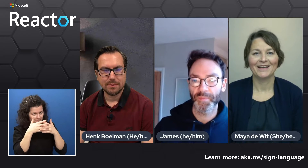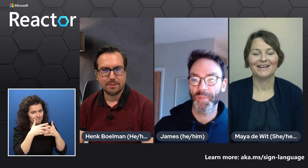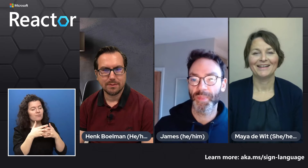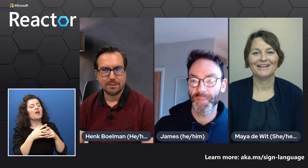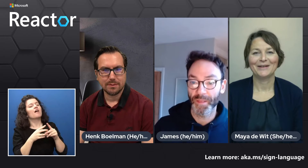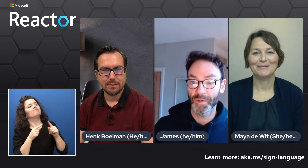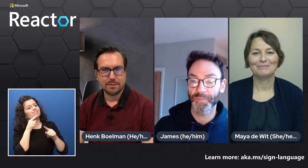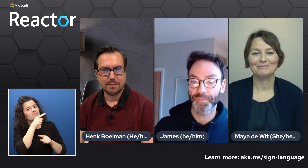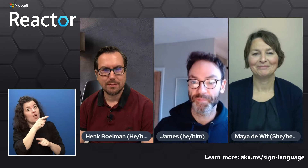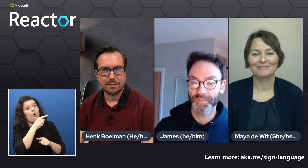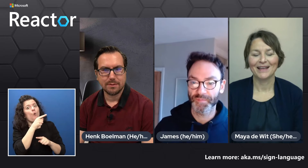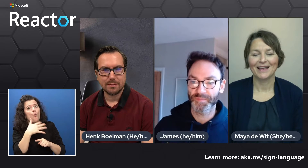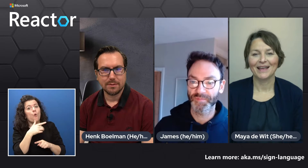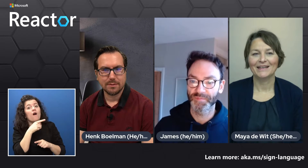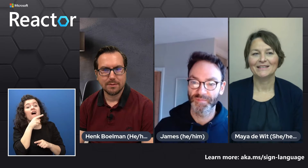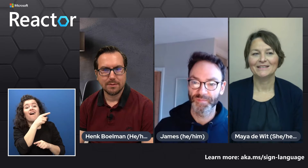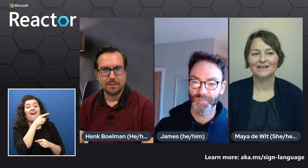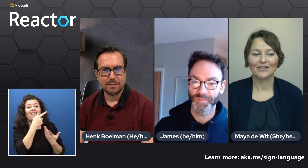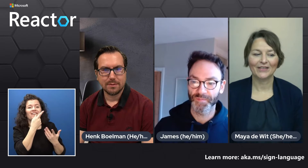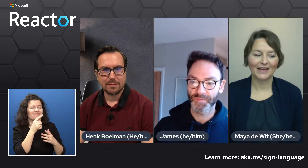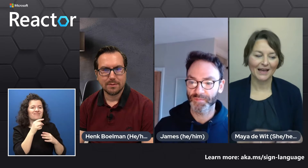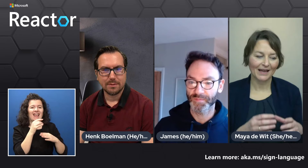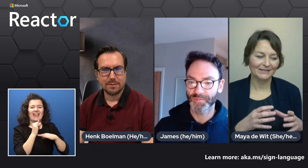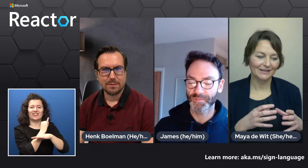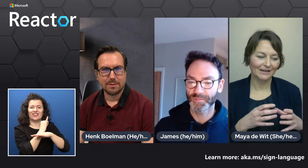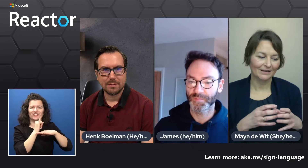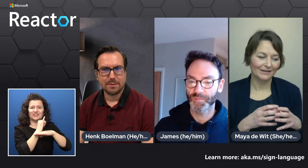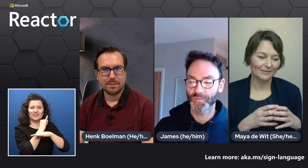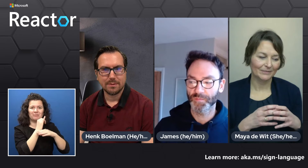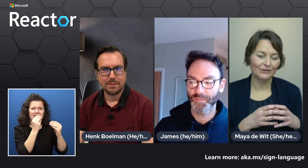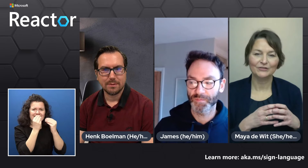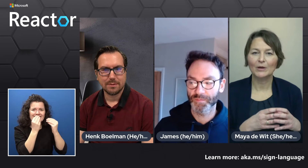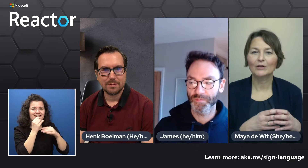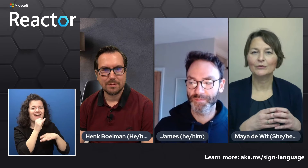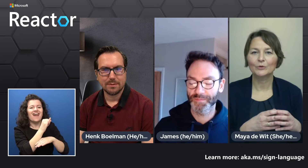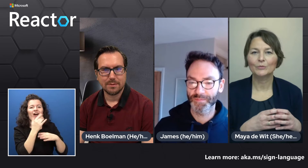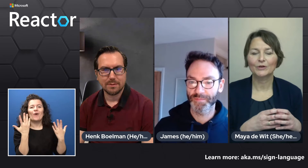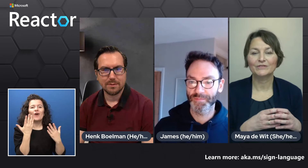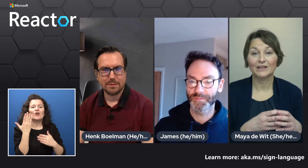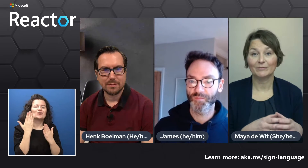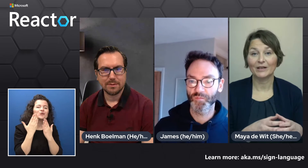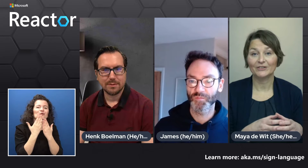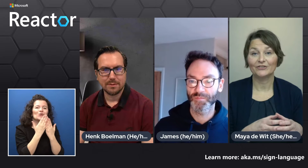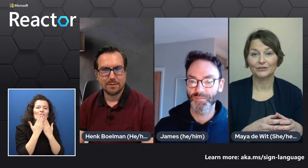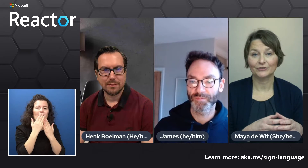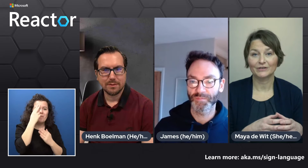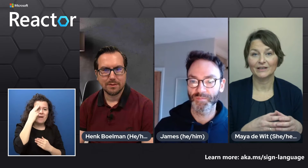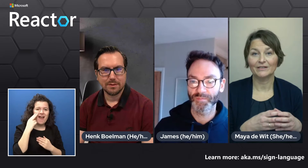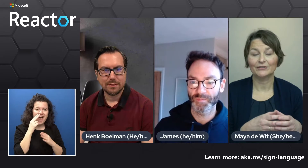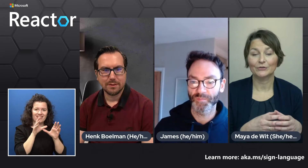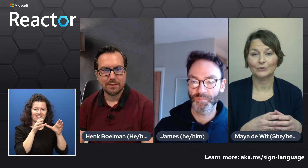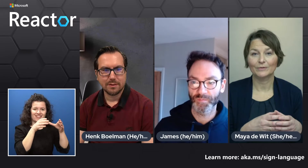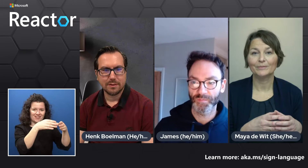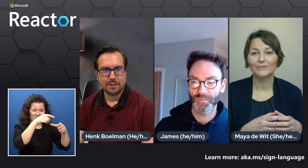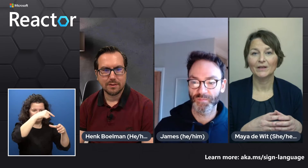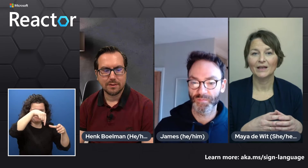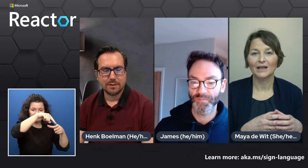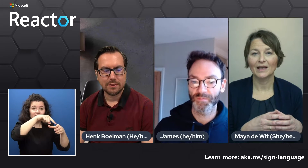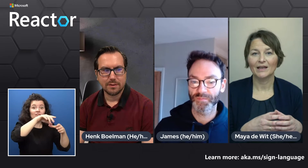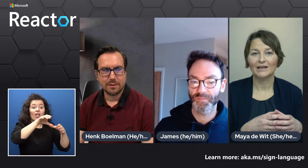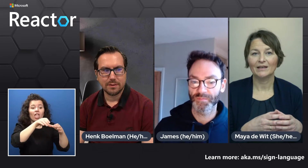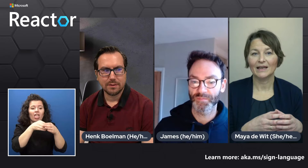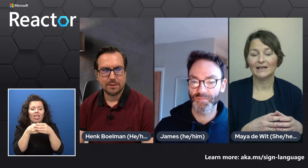Okay. And they had a small group of deafblind children in the school.